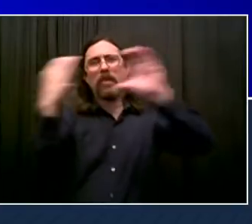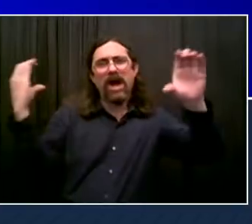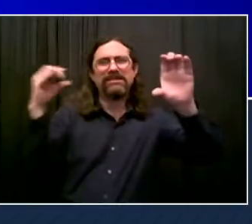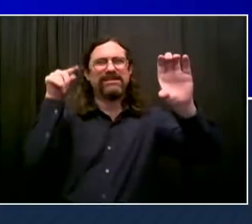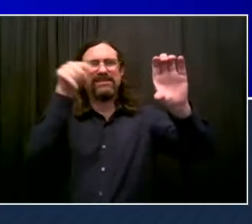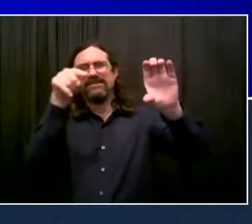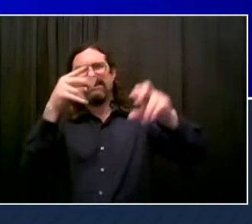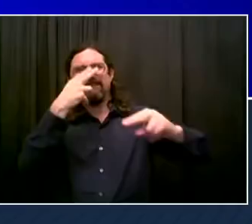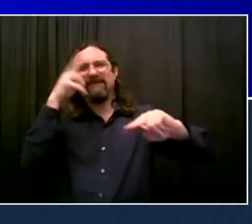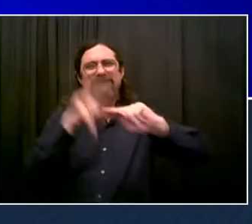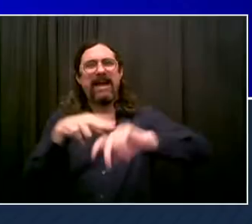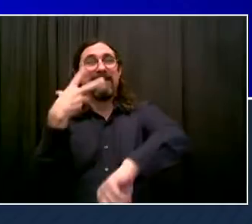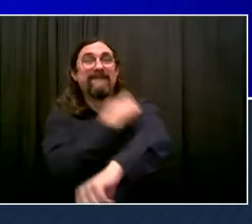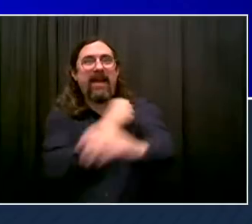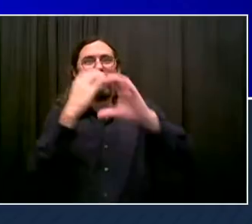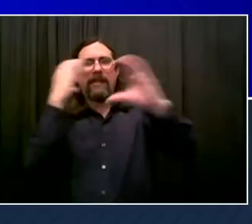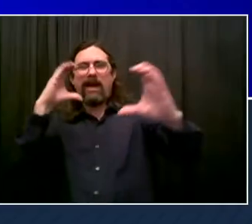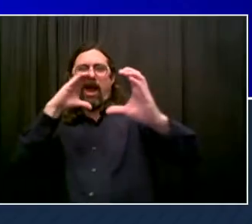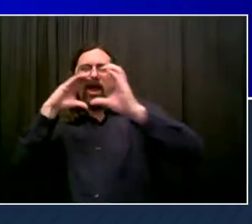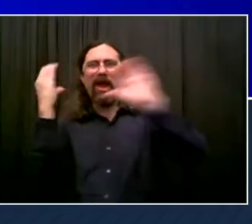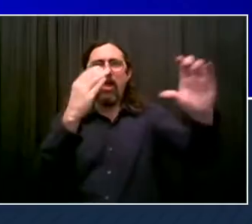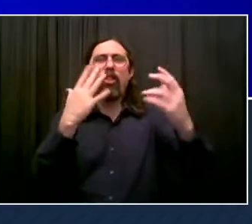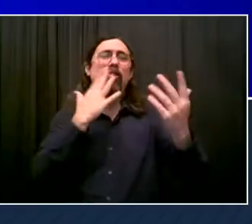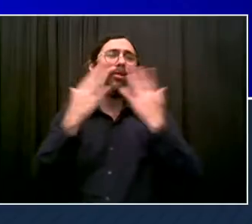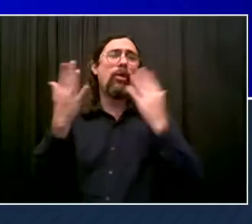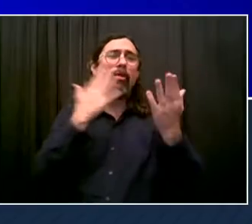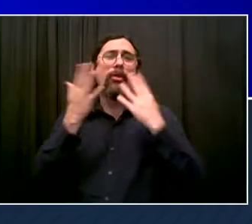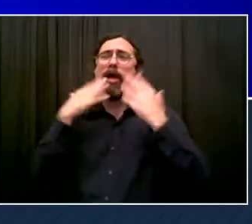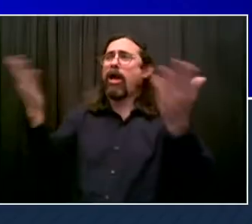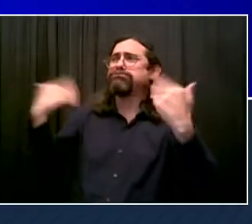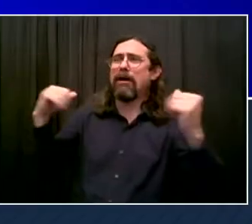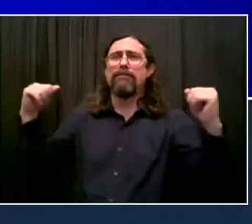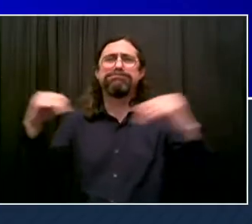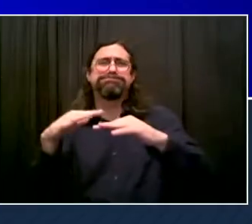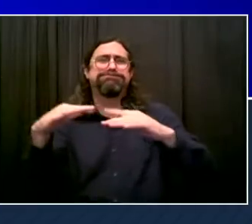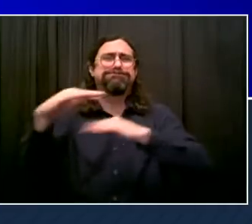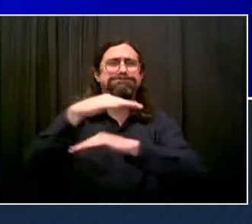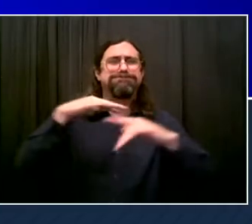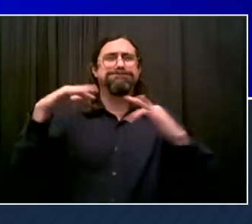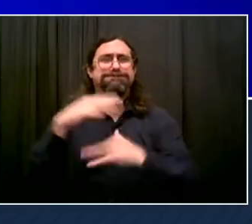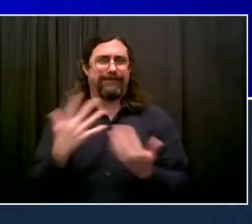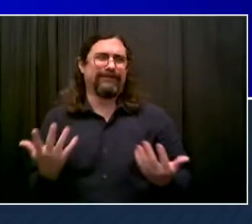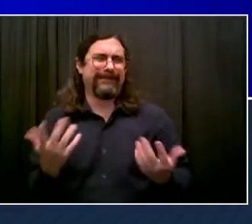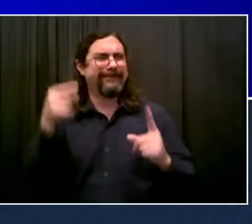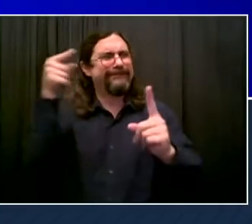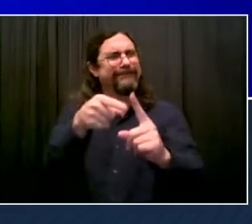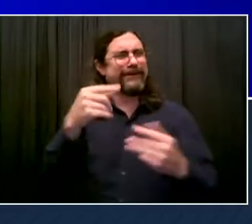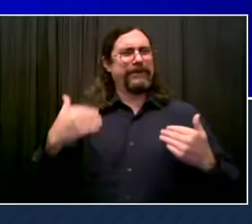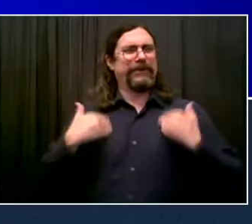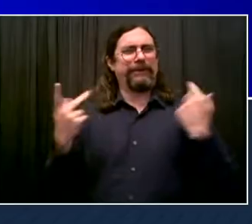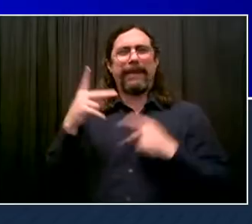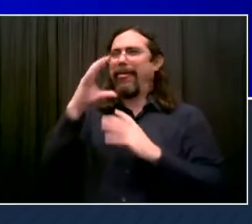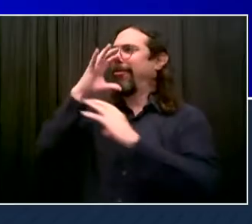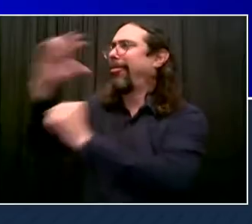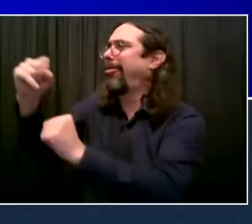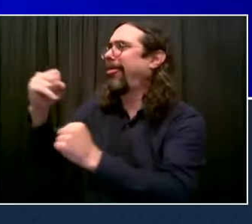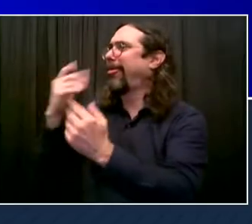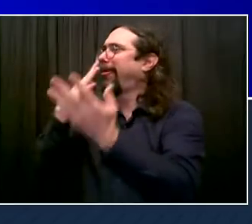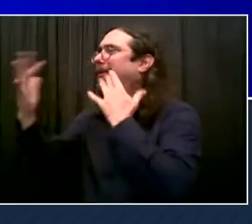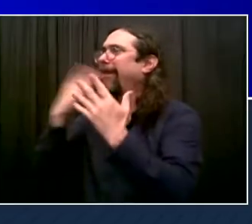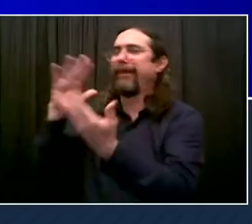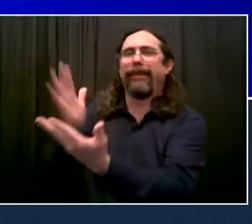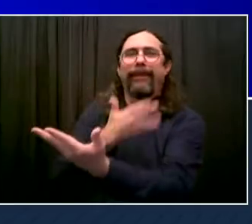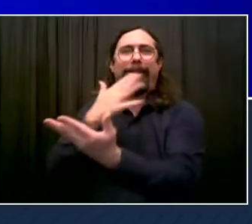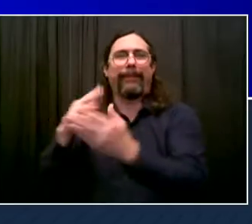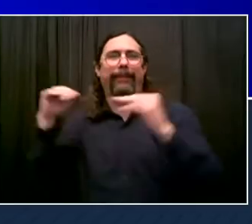questions. We need to reach the youngest New Yorkers. And for Zillennials, New Yorkers up to 25,